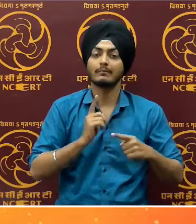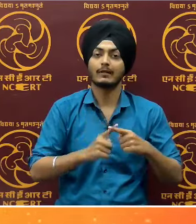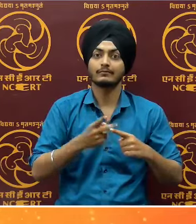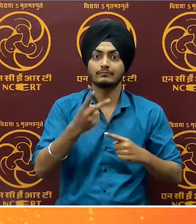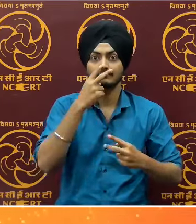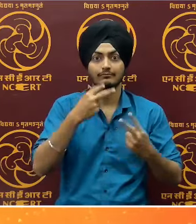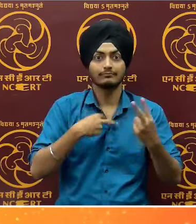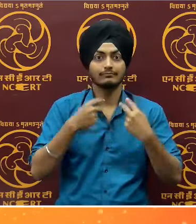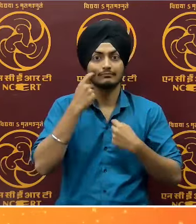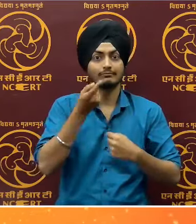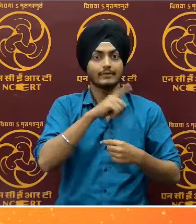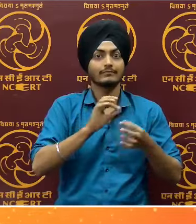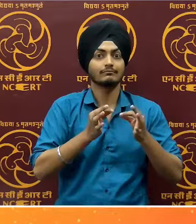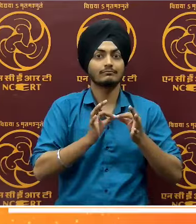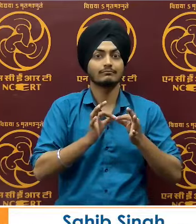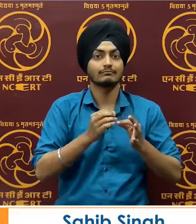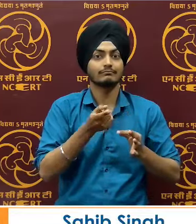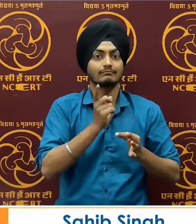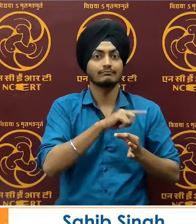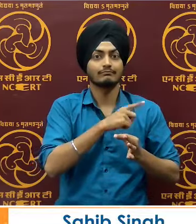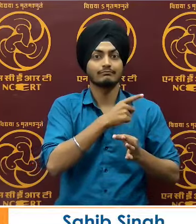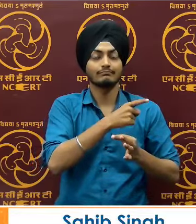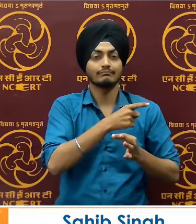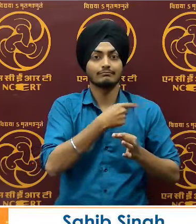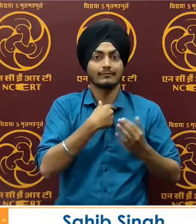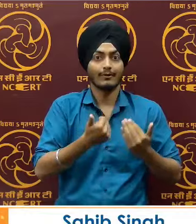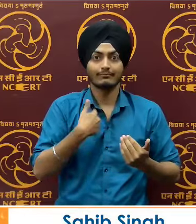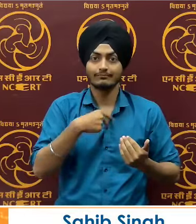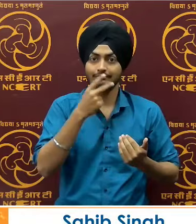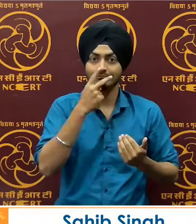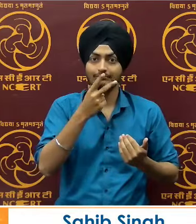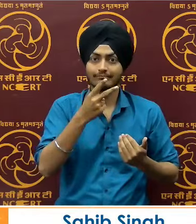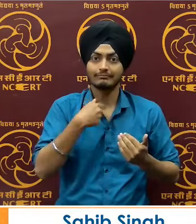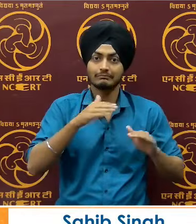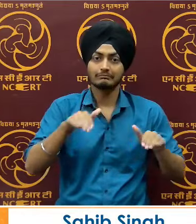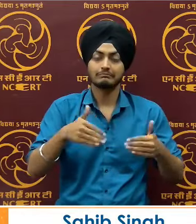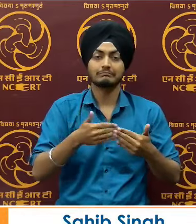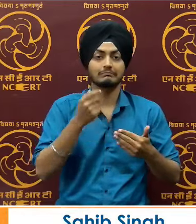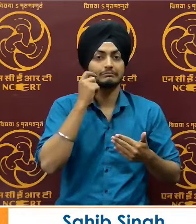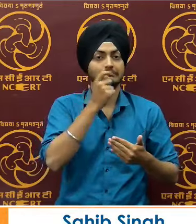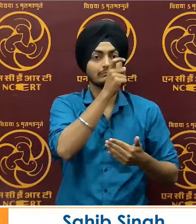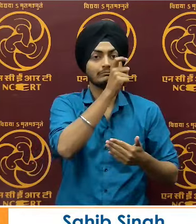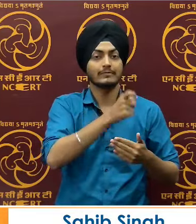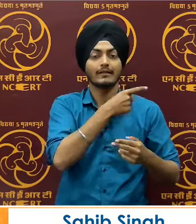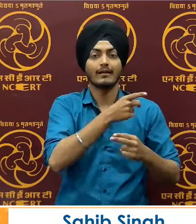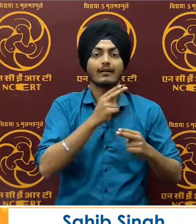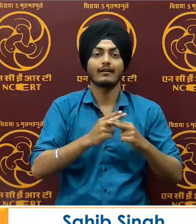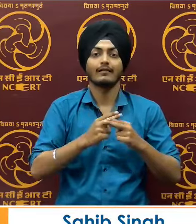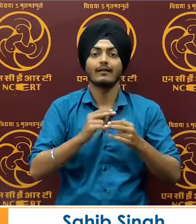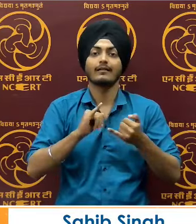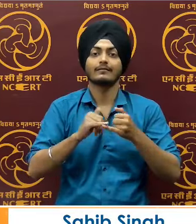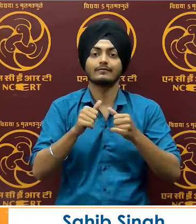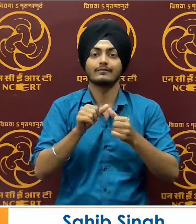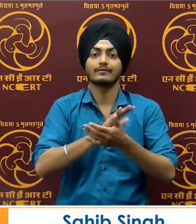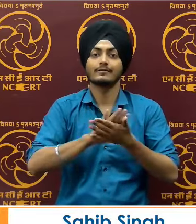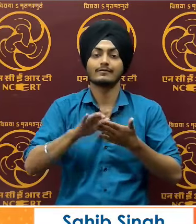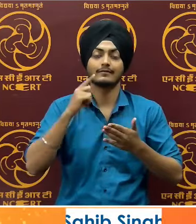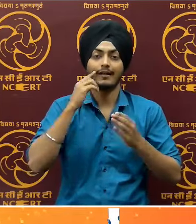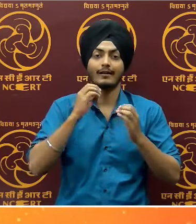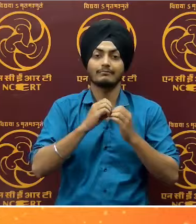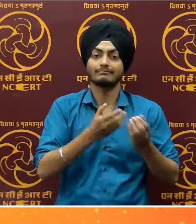see a sign language interpreter on your screens at the moment. Let me please introduce him to all of you. He is Sahib. Sahib, a very